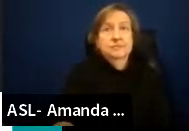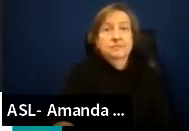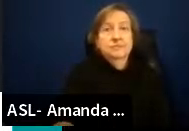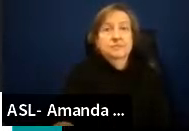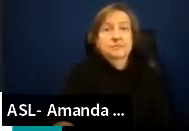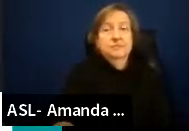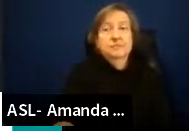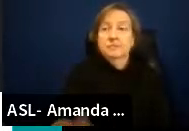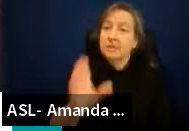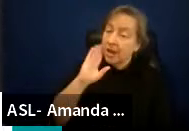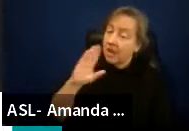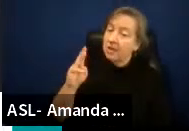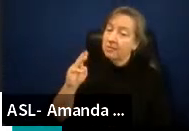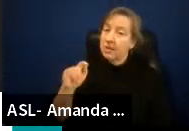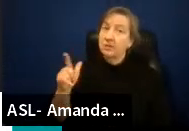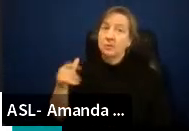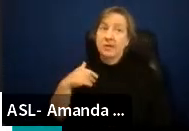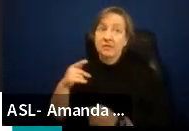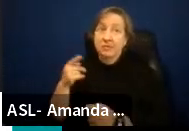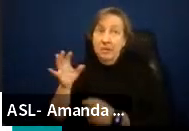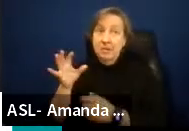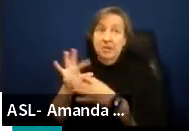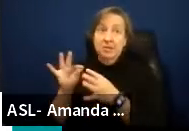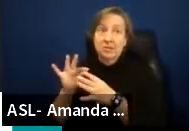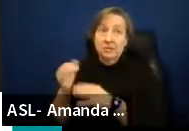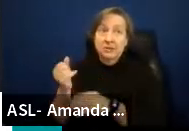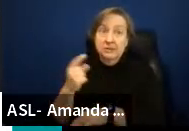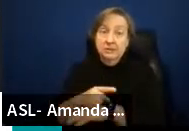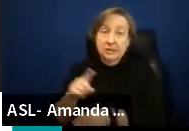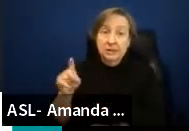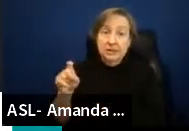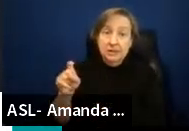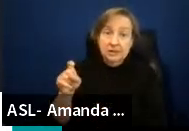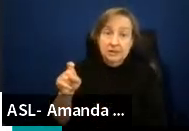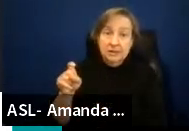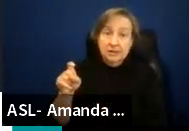Hey, Michael, did you have public comment today?